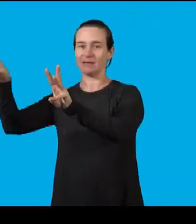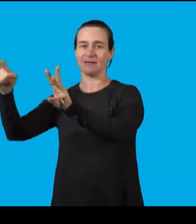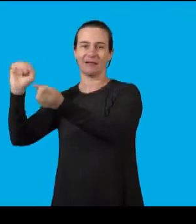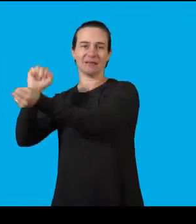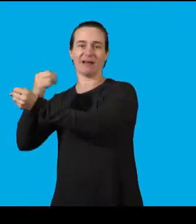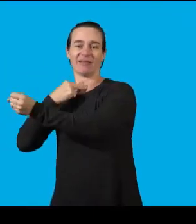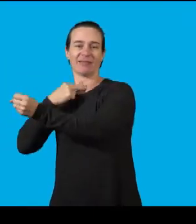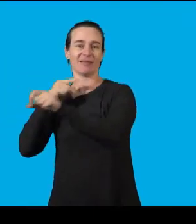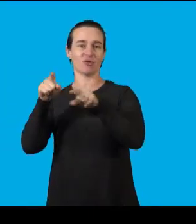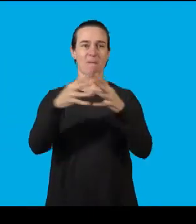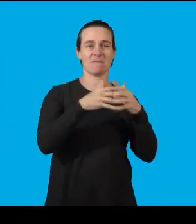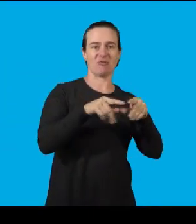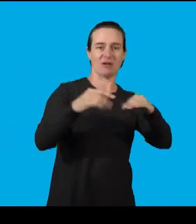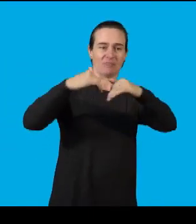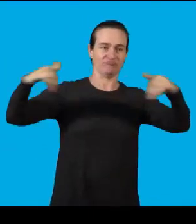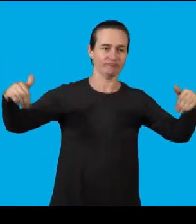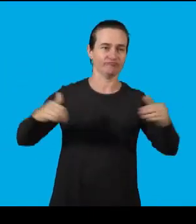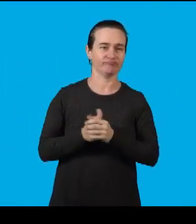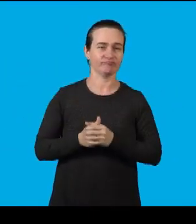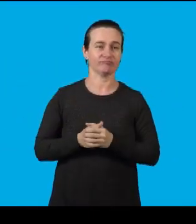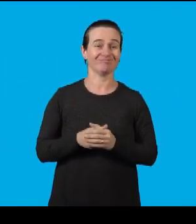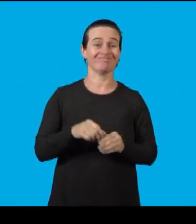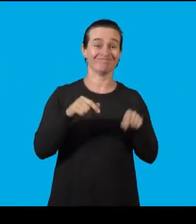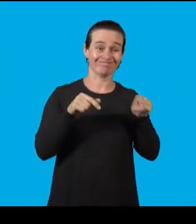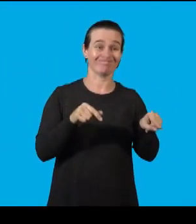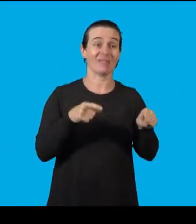were concerned that decisions taken for the city of